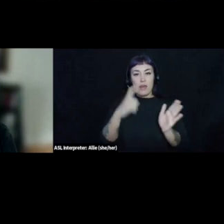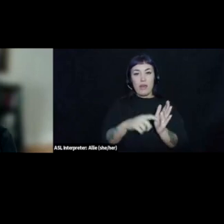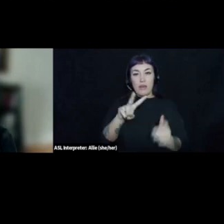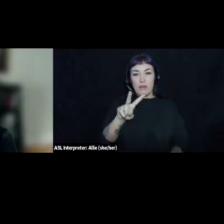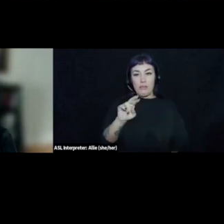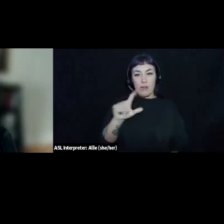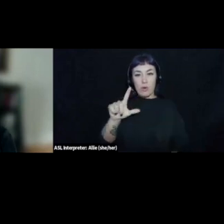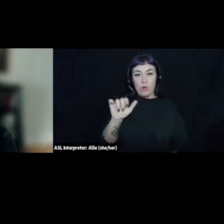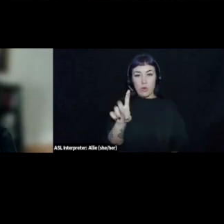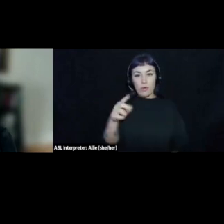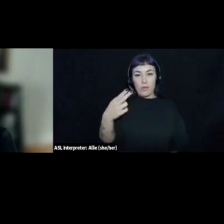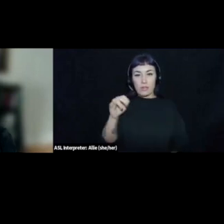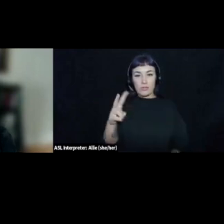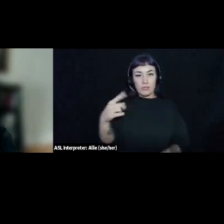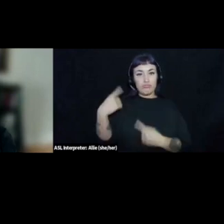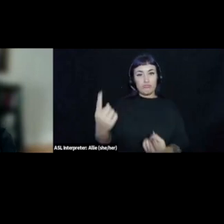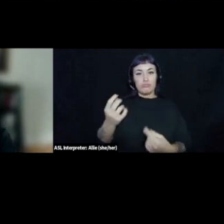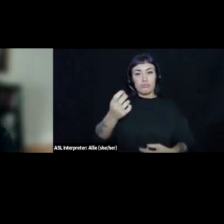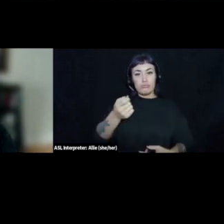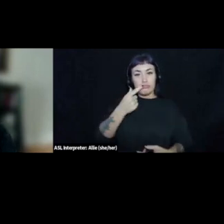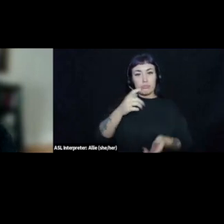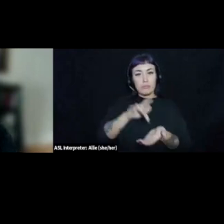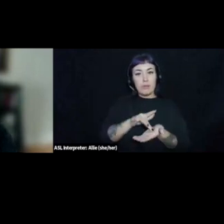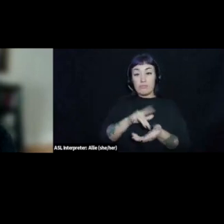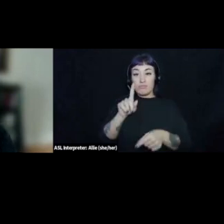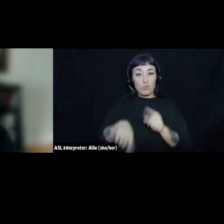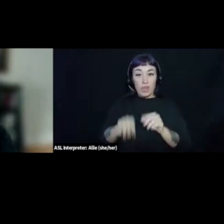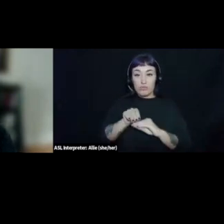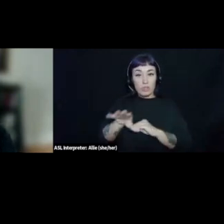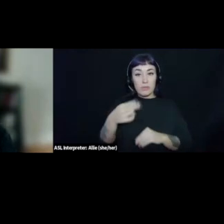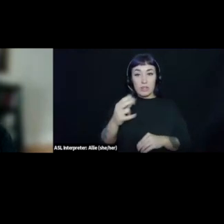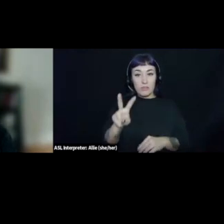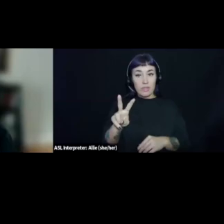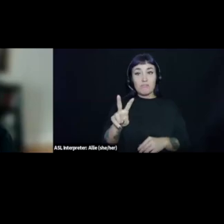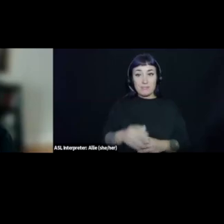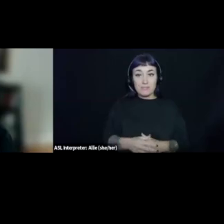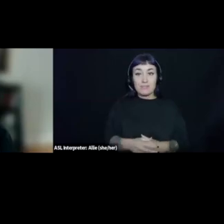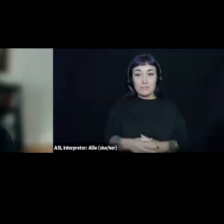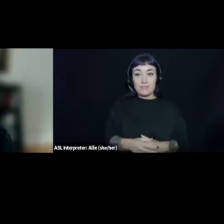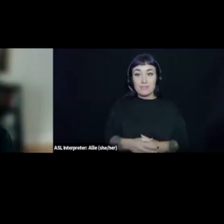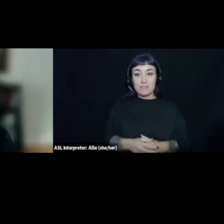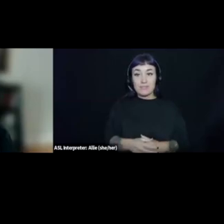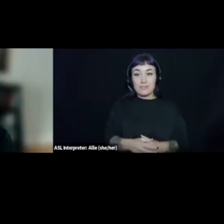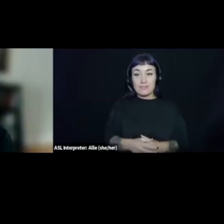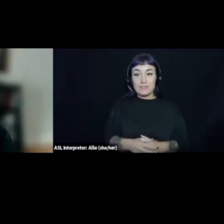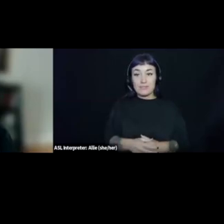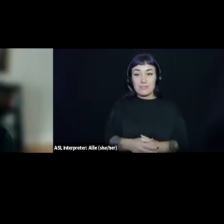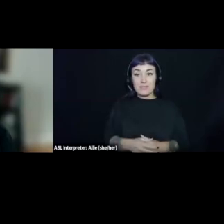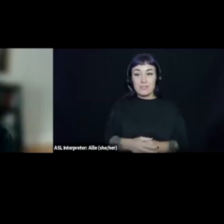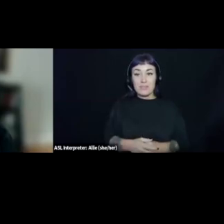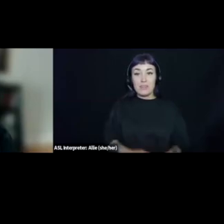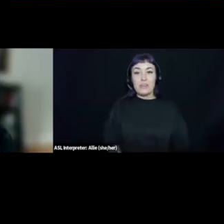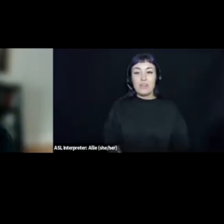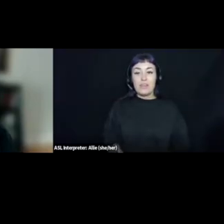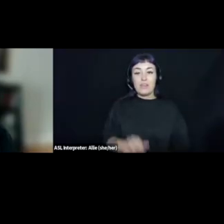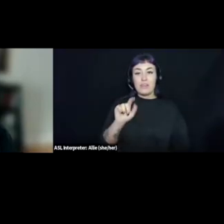of HIV from taking medication, then you cannot transmit HIV. Yeah. I see